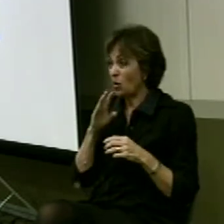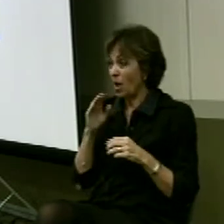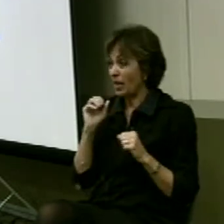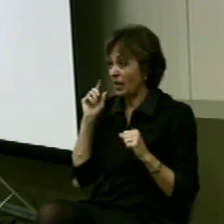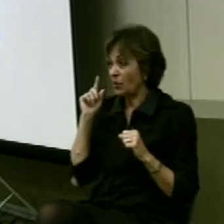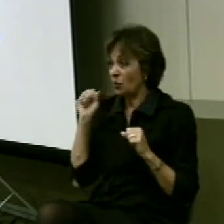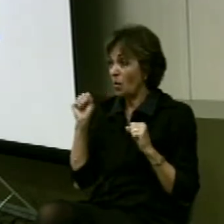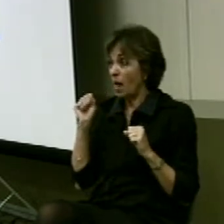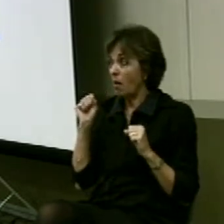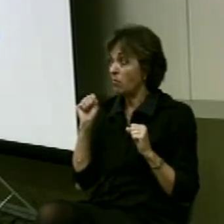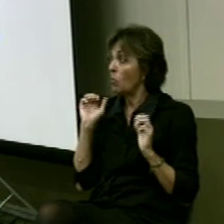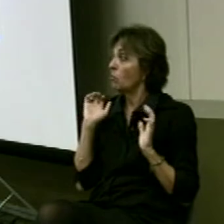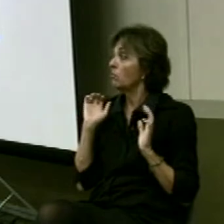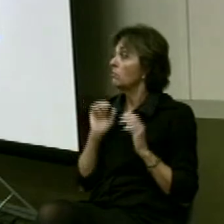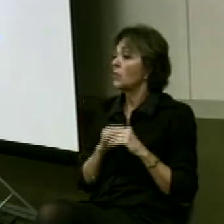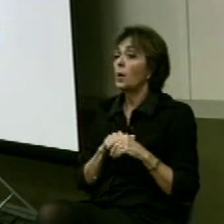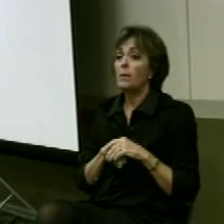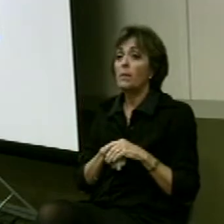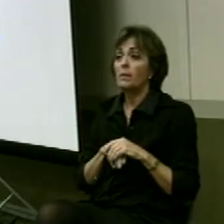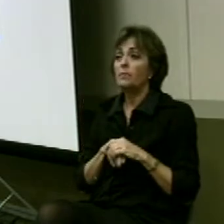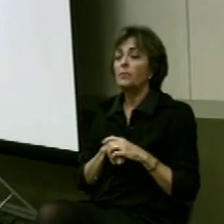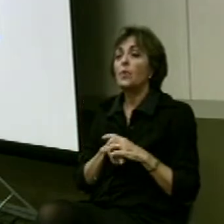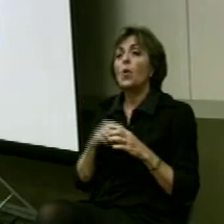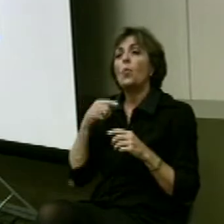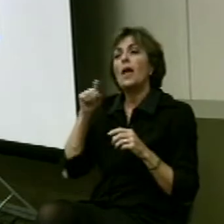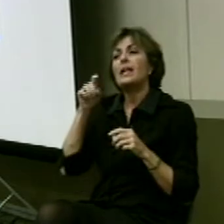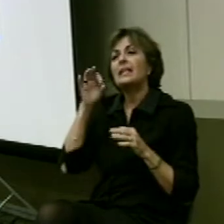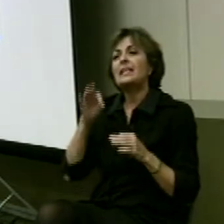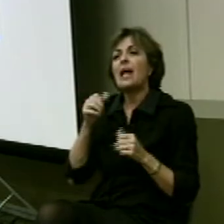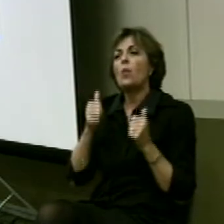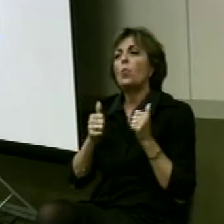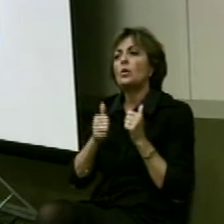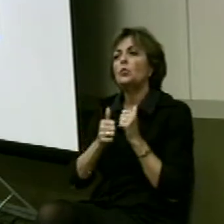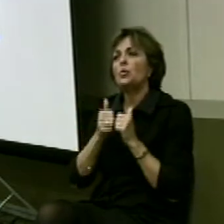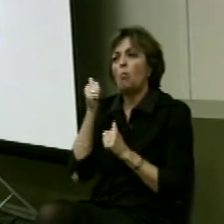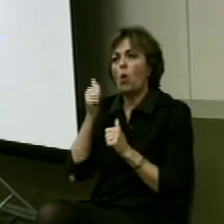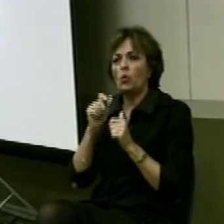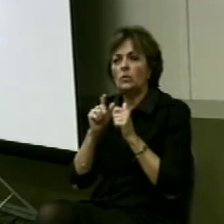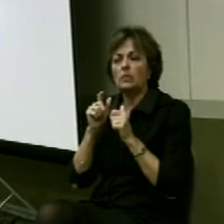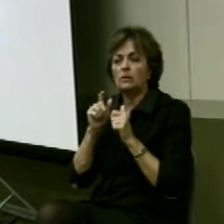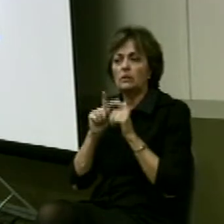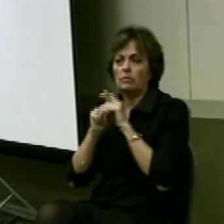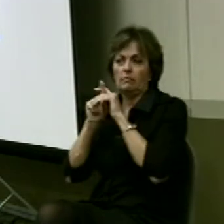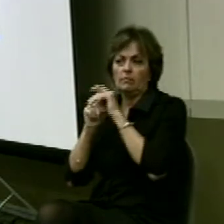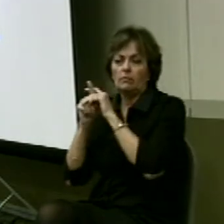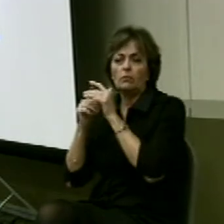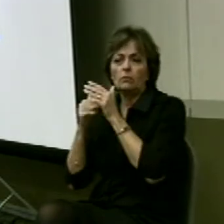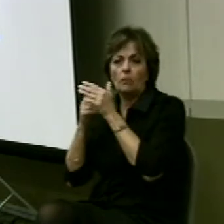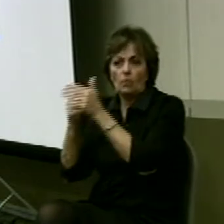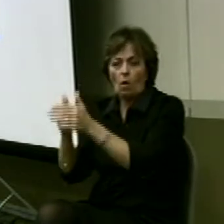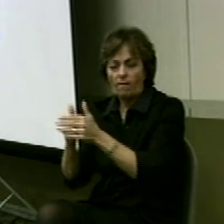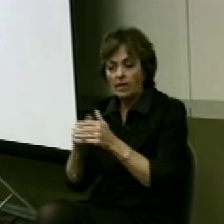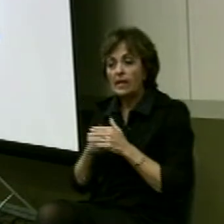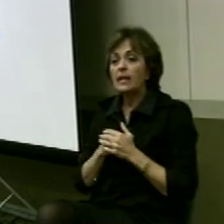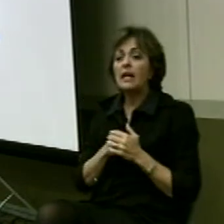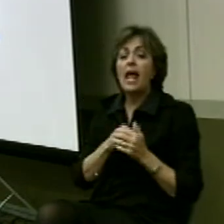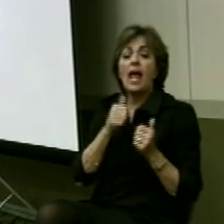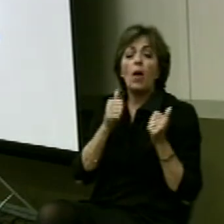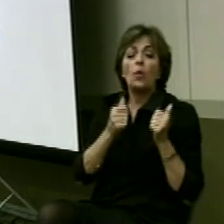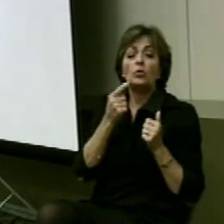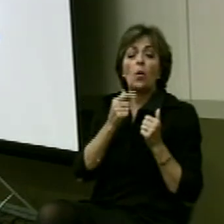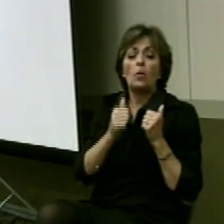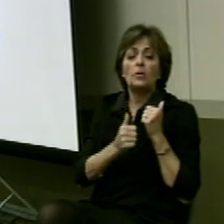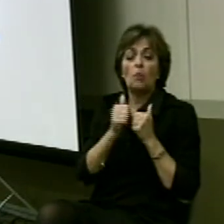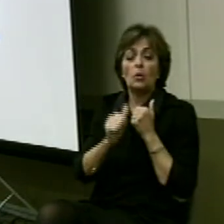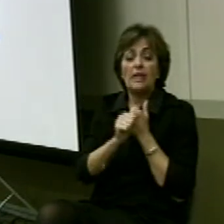So, I'm talking too loud now, aren't I? No? Okay. So we had to decide which was the most often occurring, which